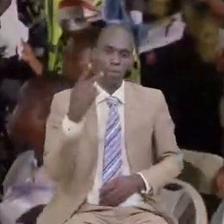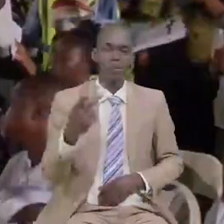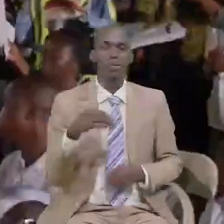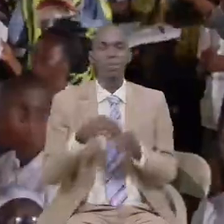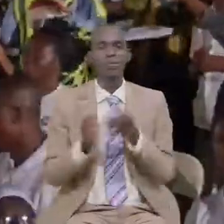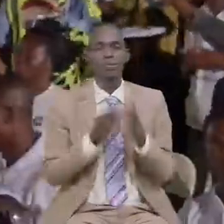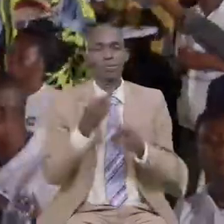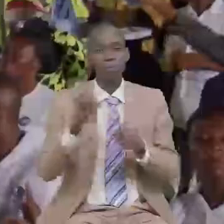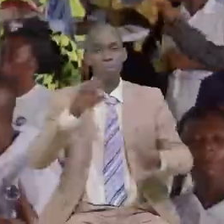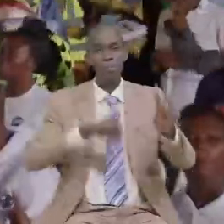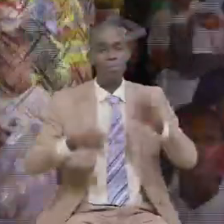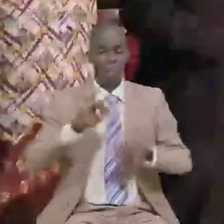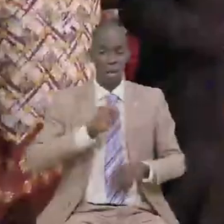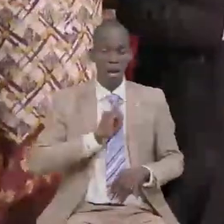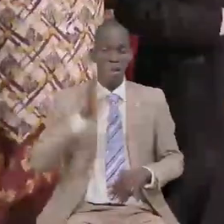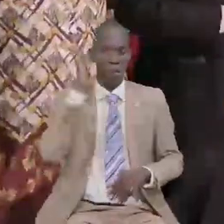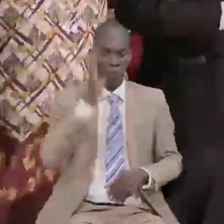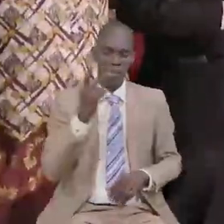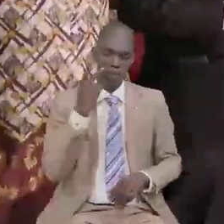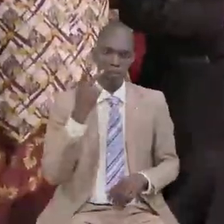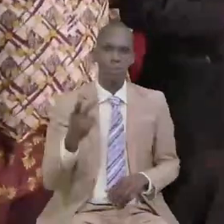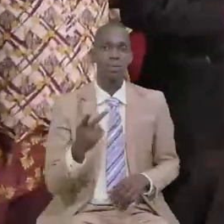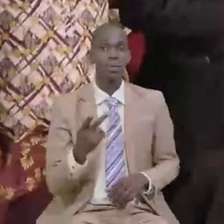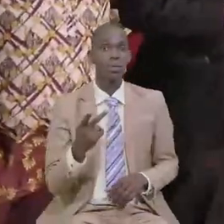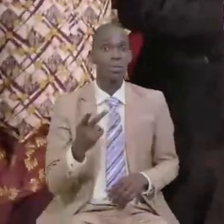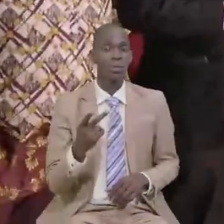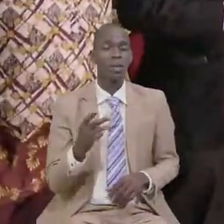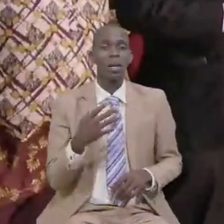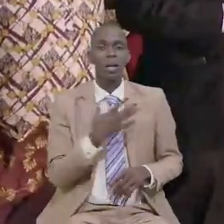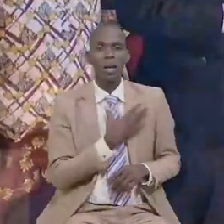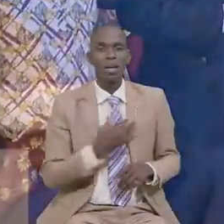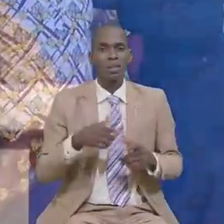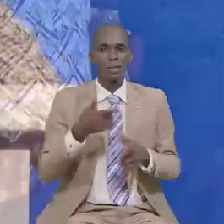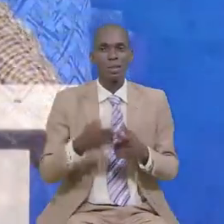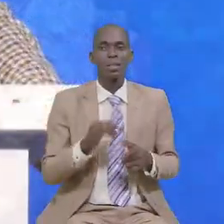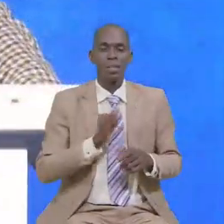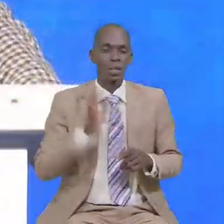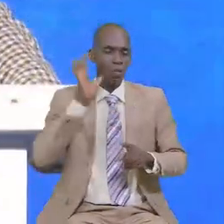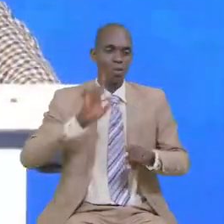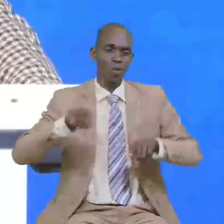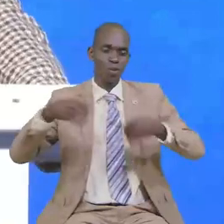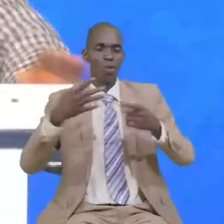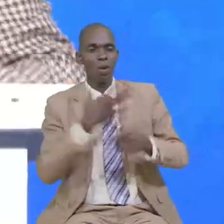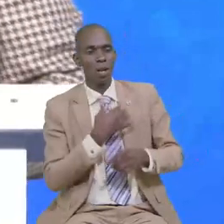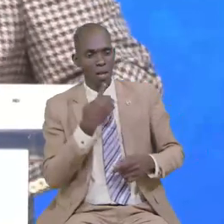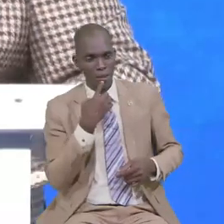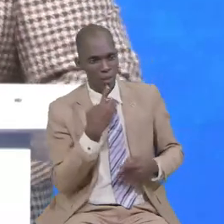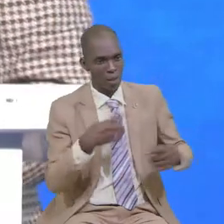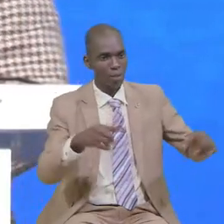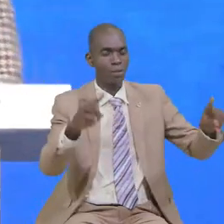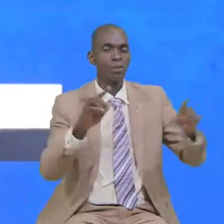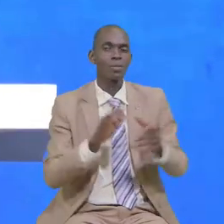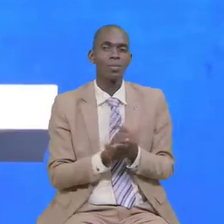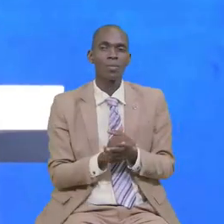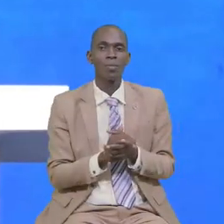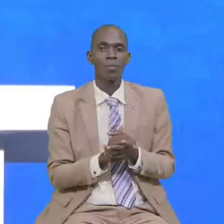I will see. And then I will go and tell. You leave the